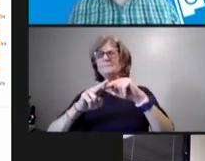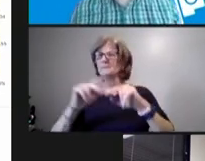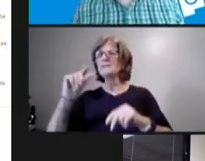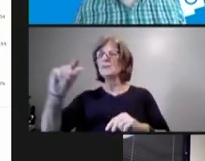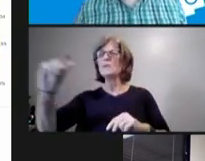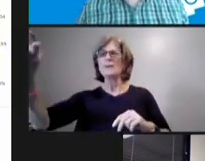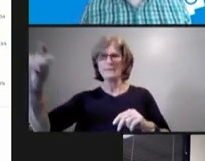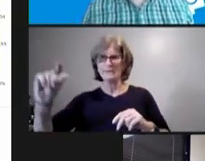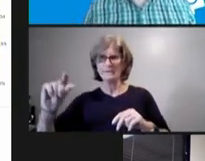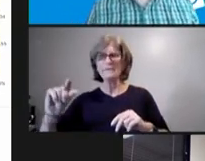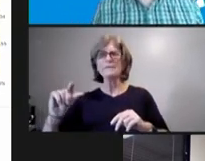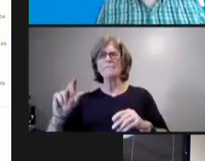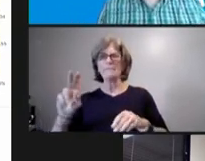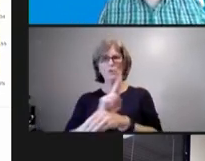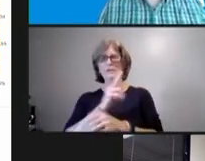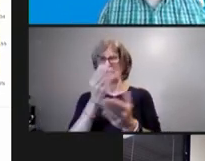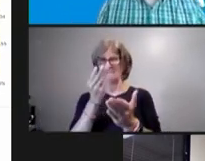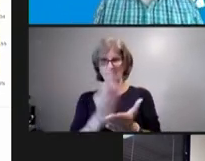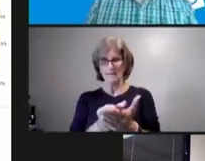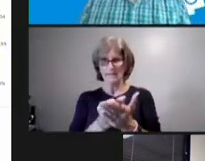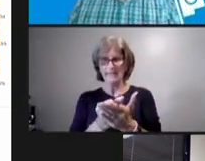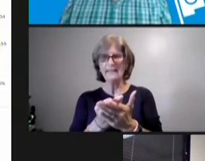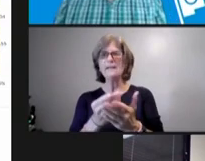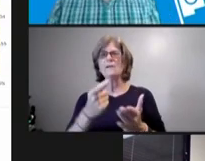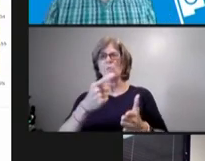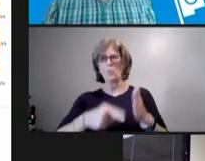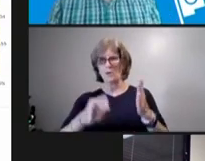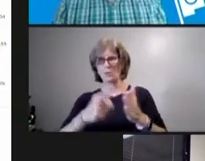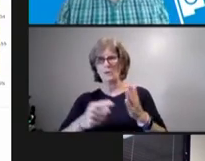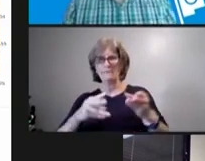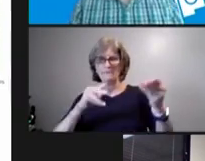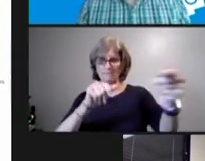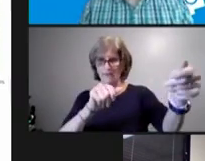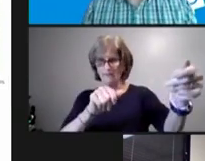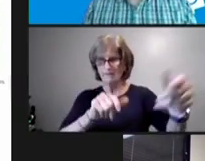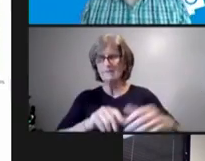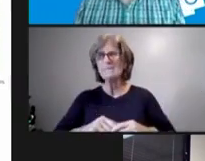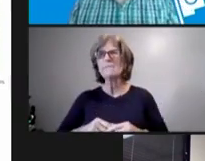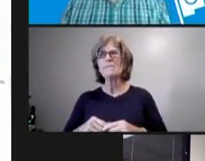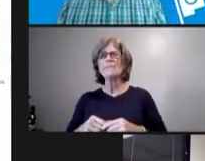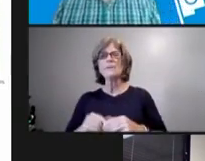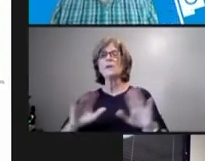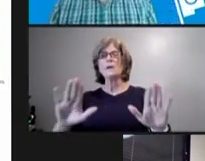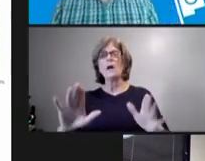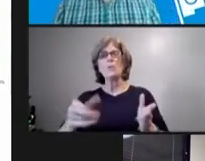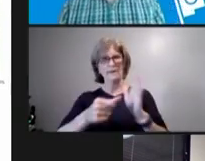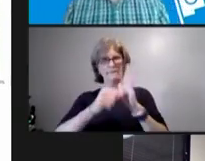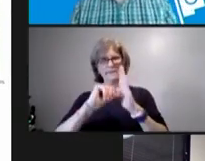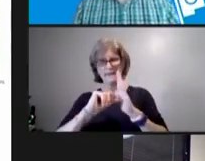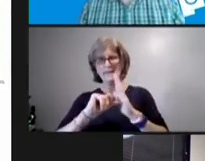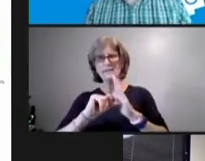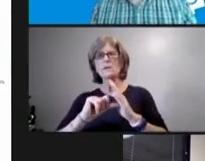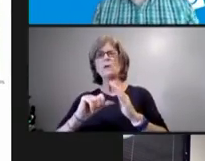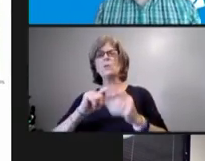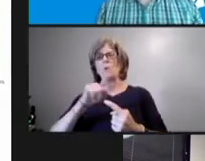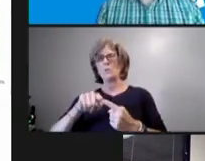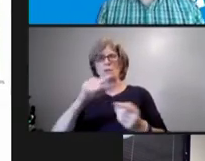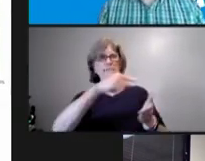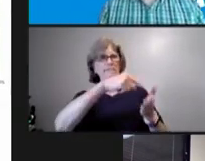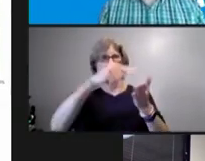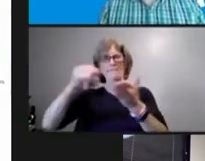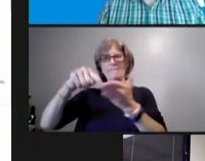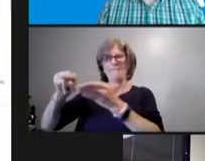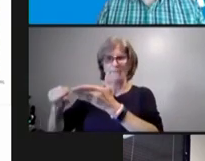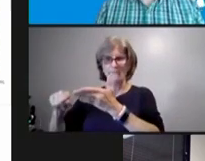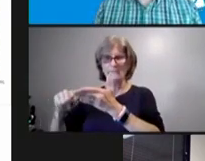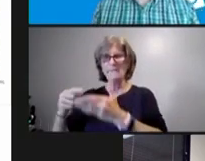terms of, you know, what has gone forward since last month. I will note with the disbursements for